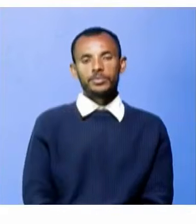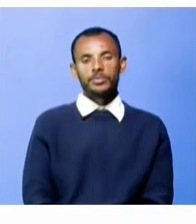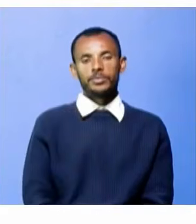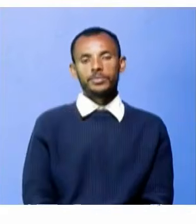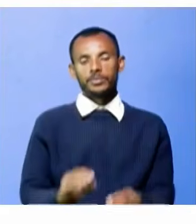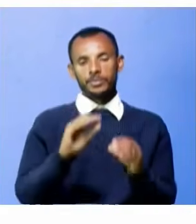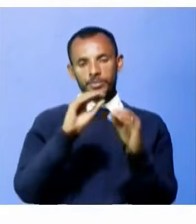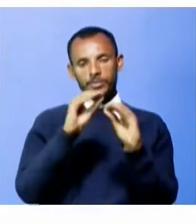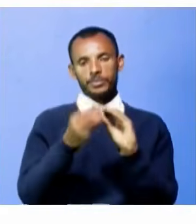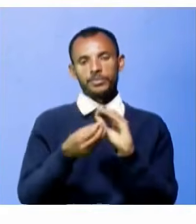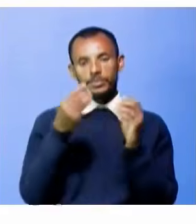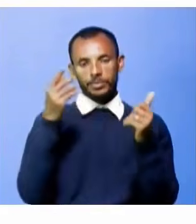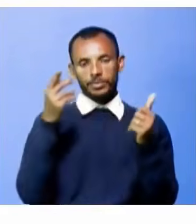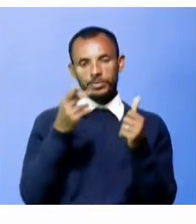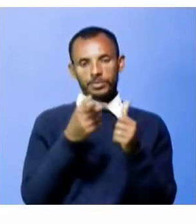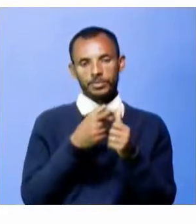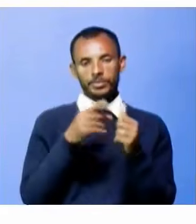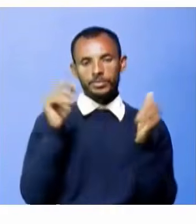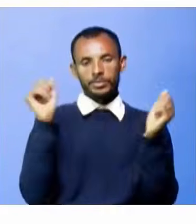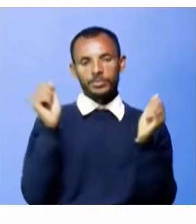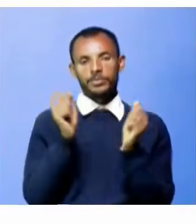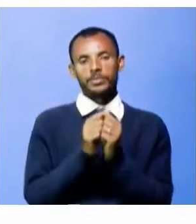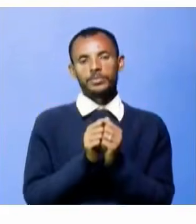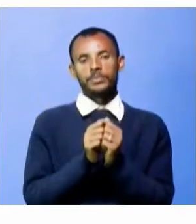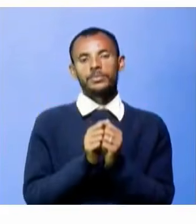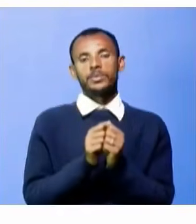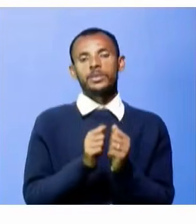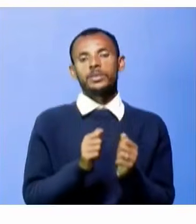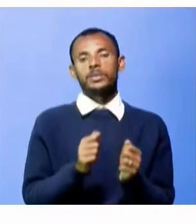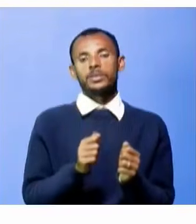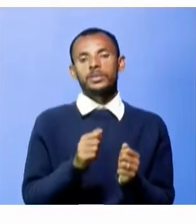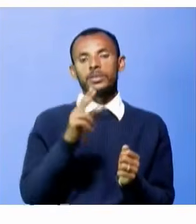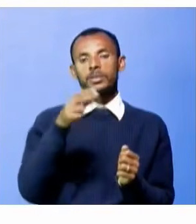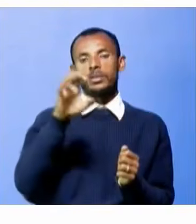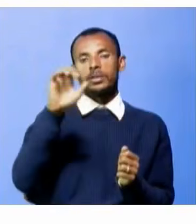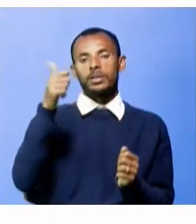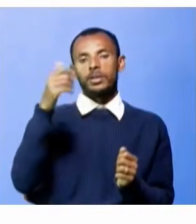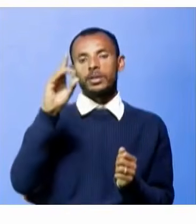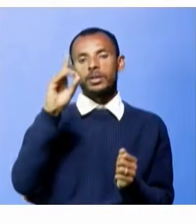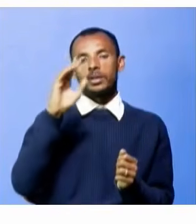number one, boss head,